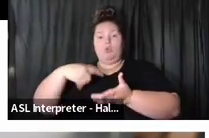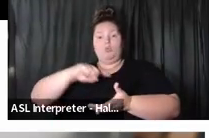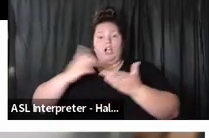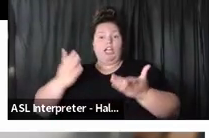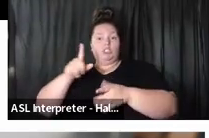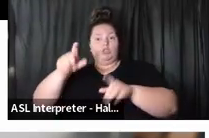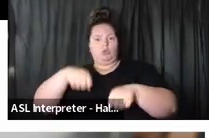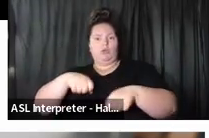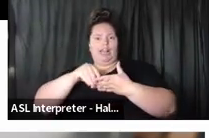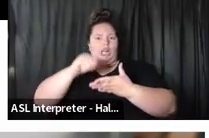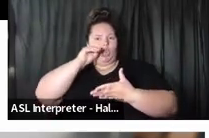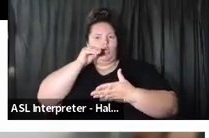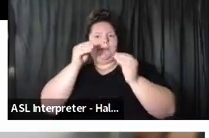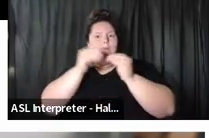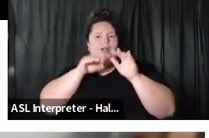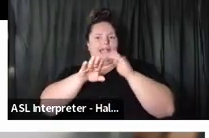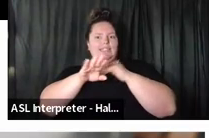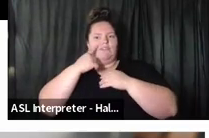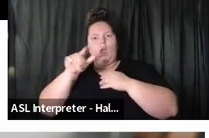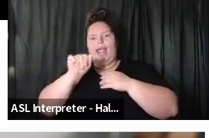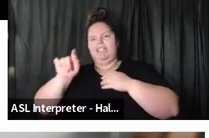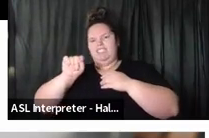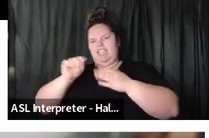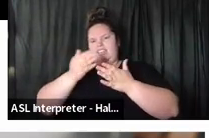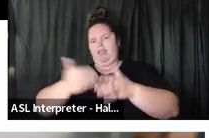to AT devices.